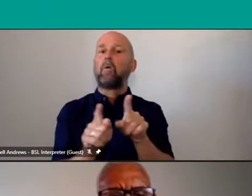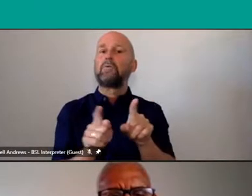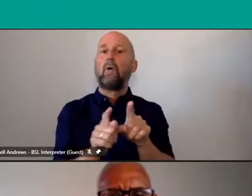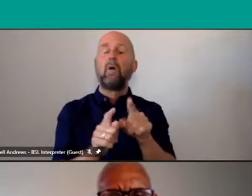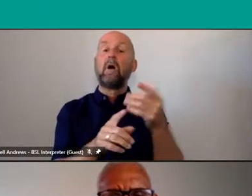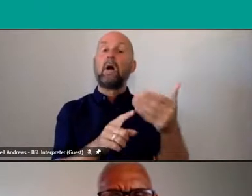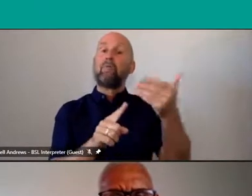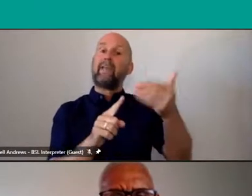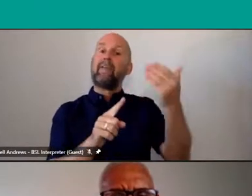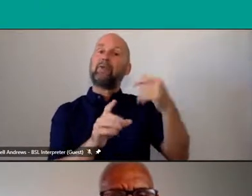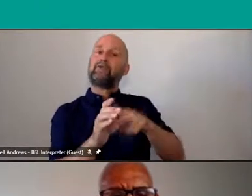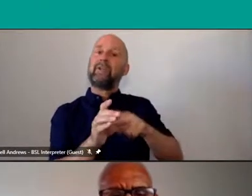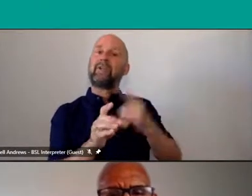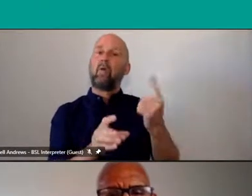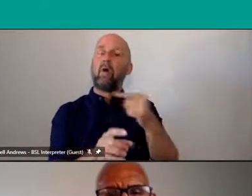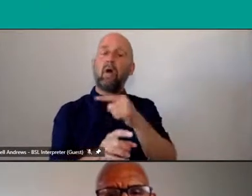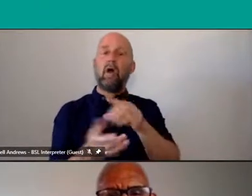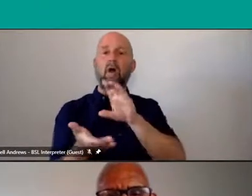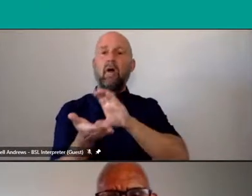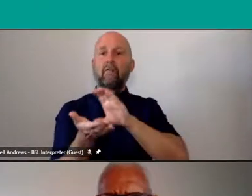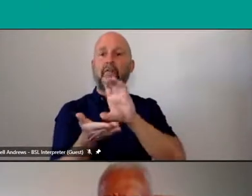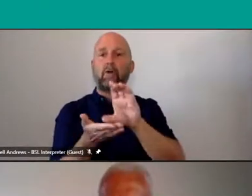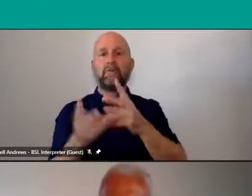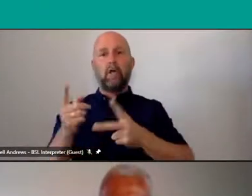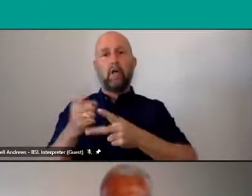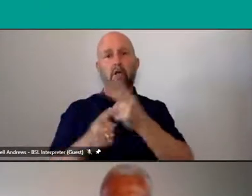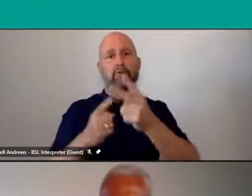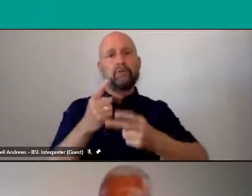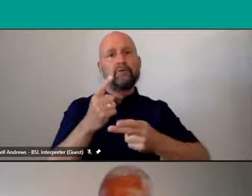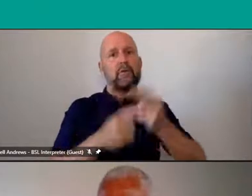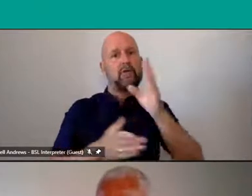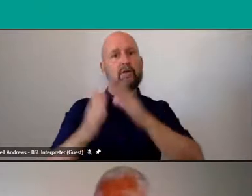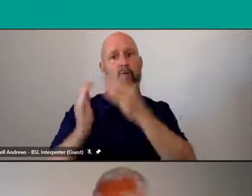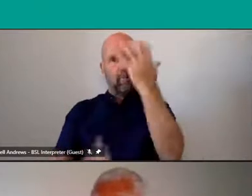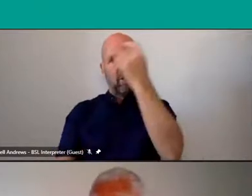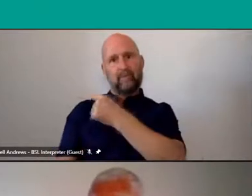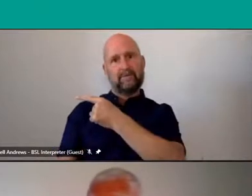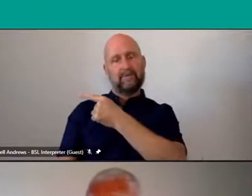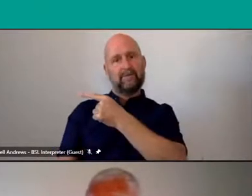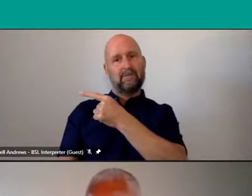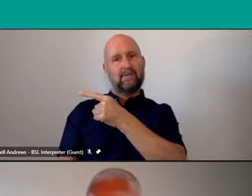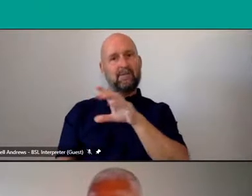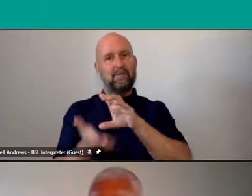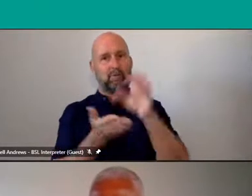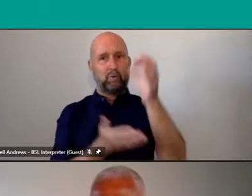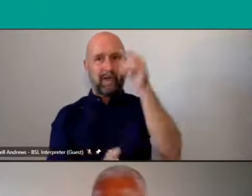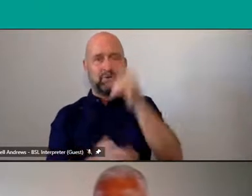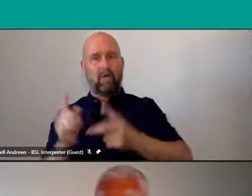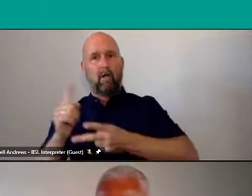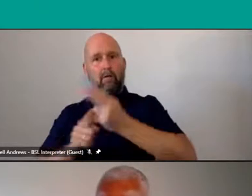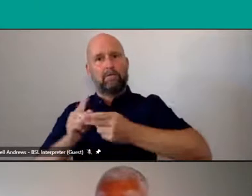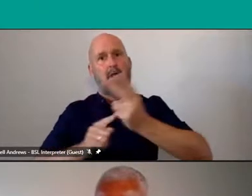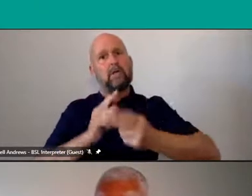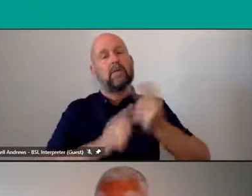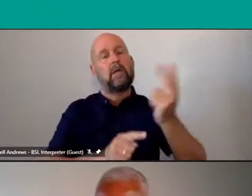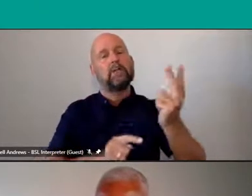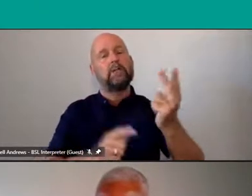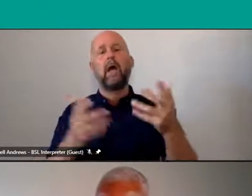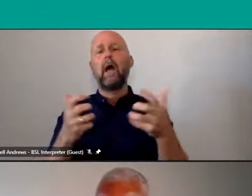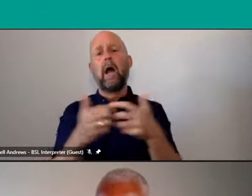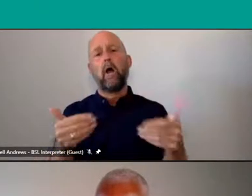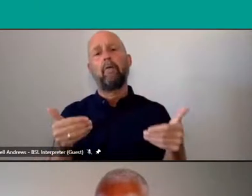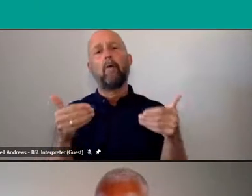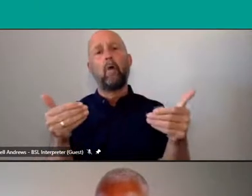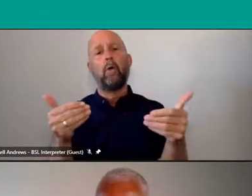previous years of funding cuts to our local authority budgets. And so going forward, we must consider